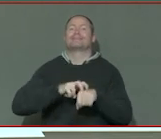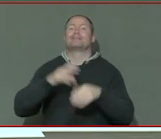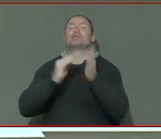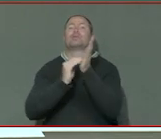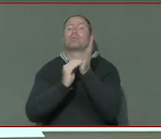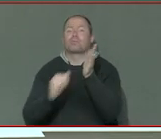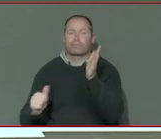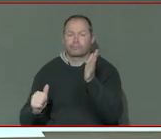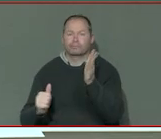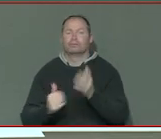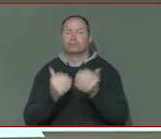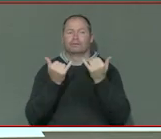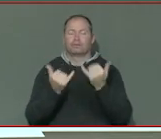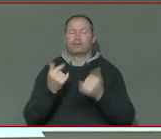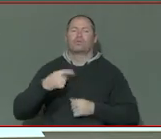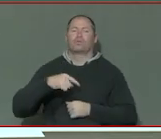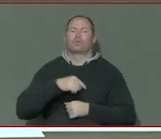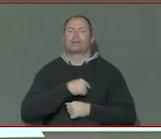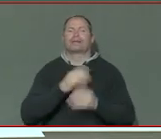to subtract